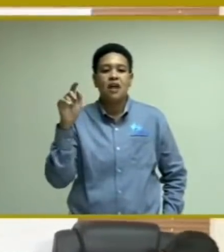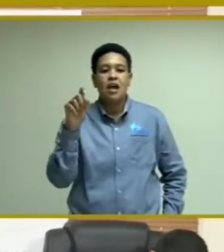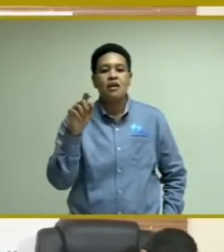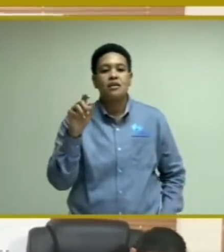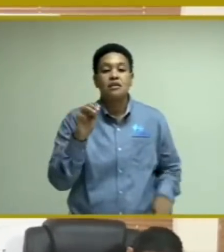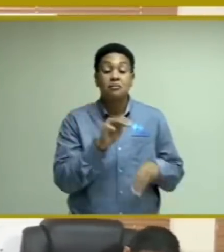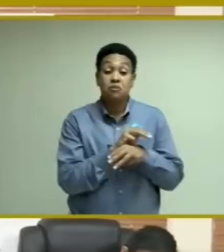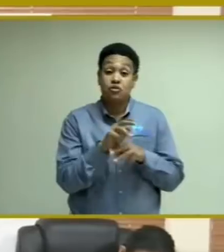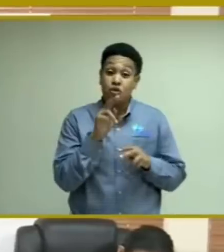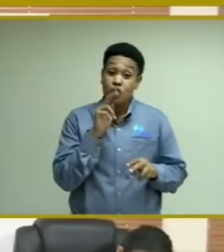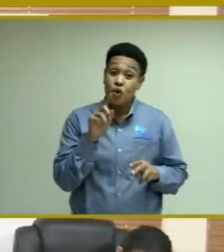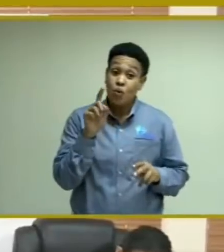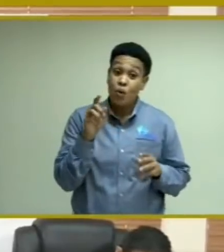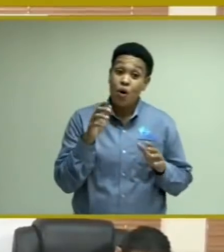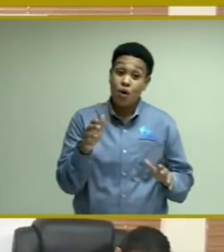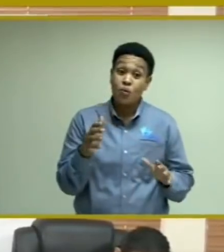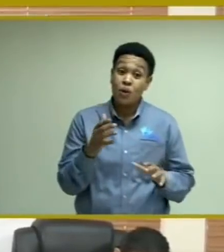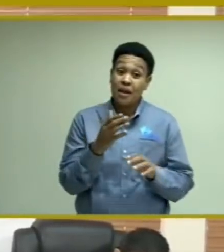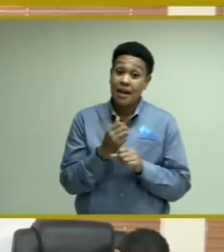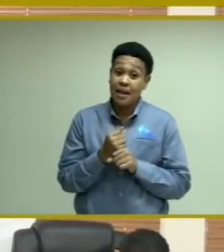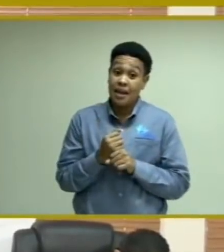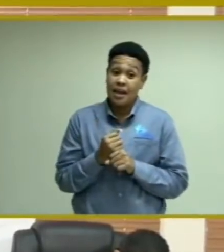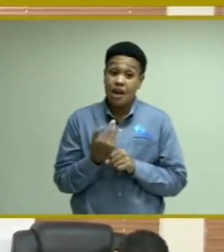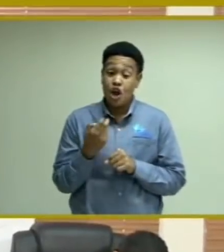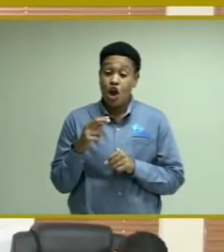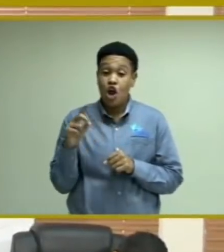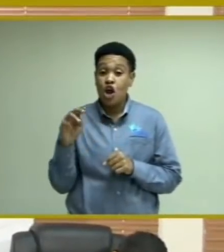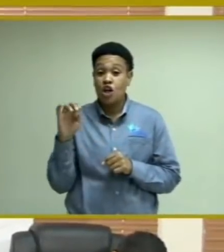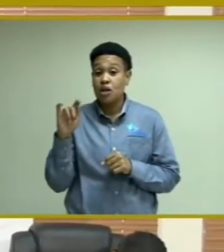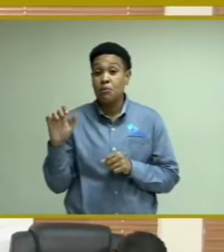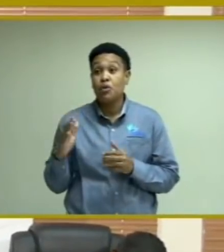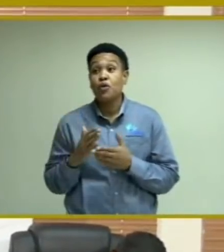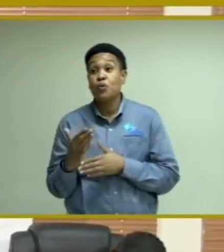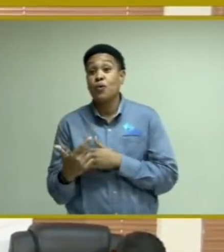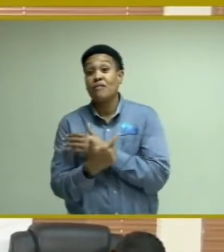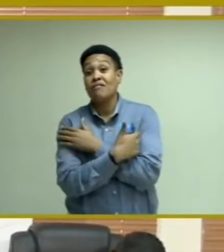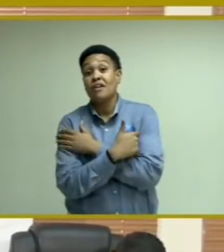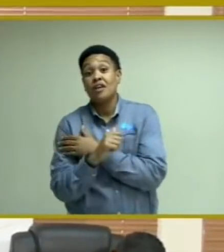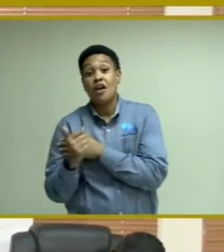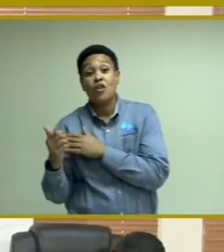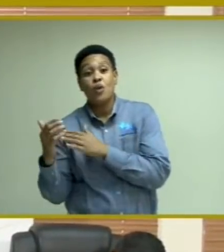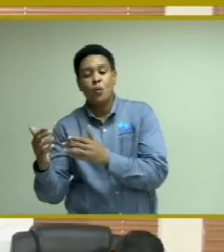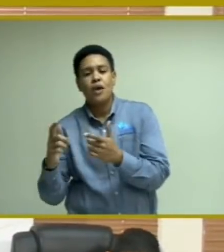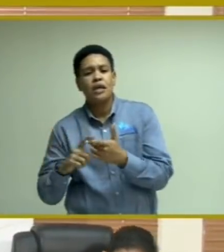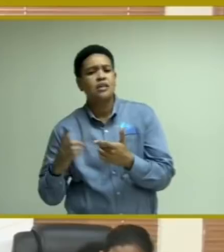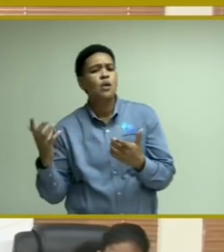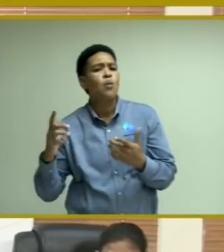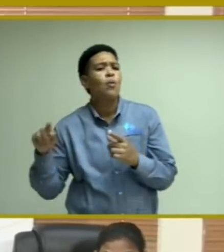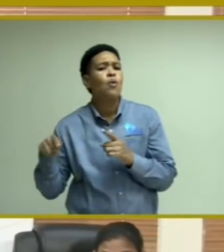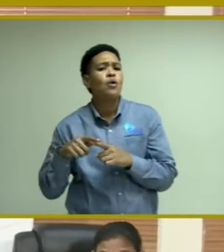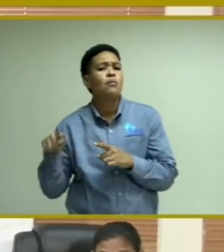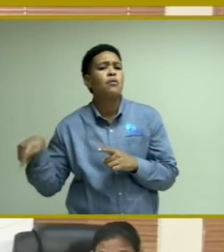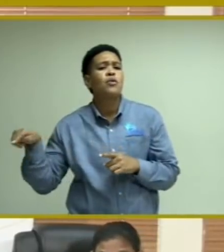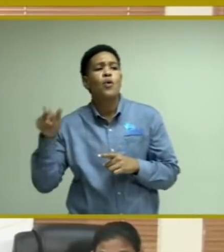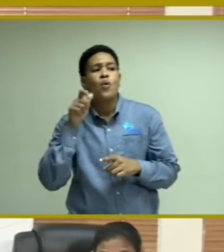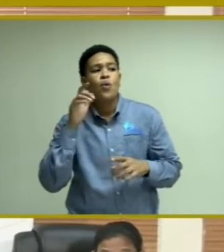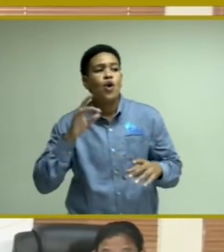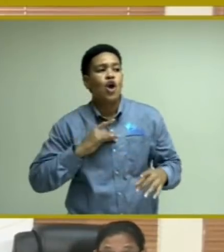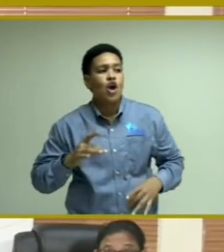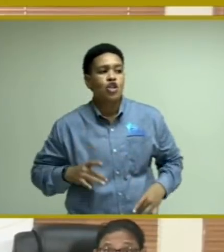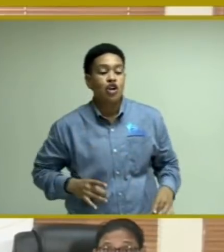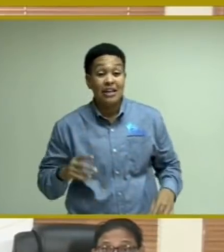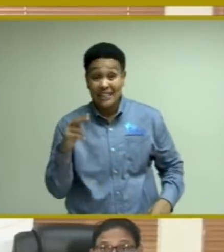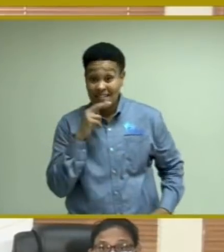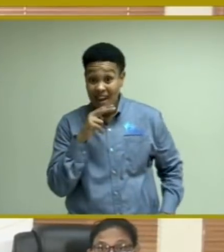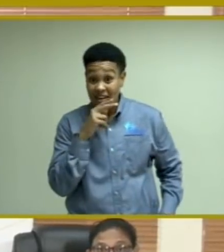of acquiring herd immunity, which is through vaccination, or are there other ways? And what about those who have contracted the virus